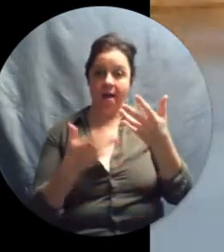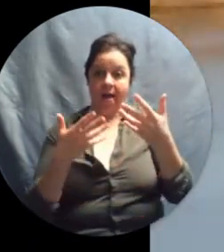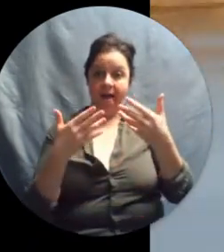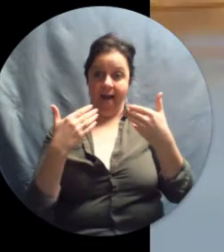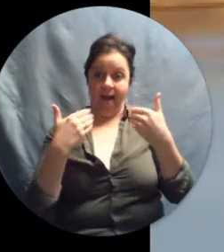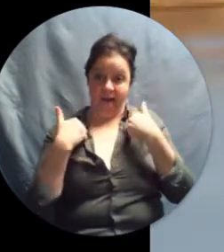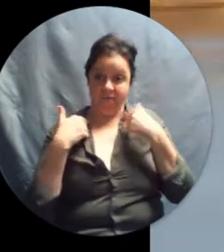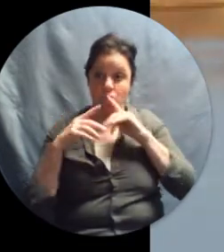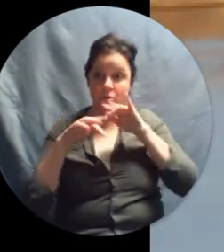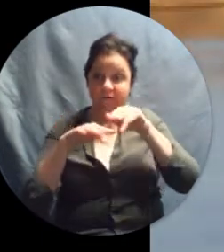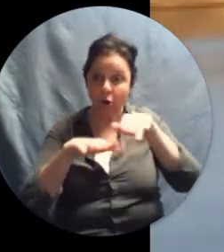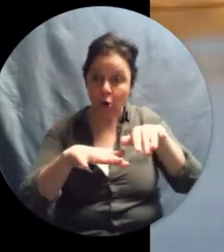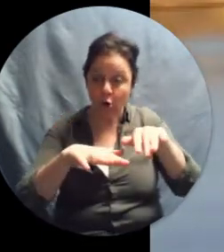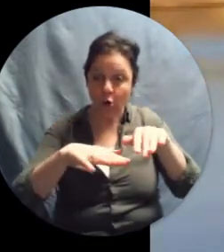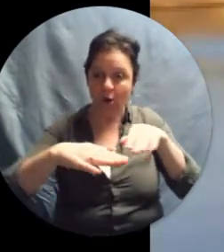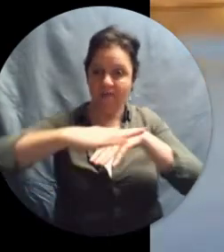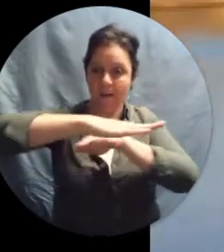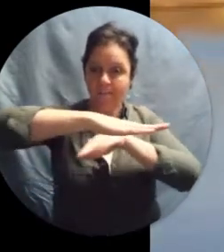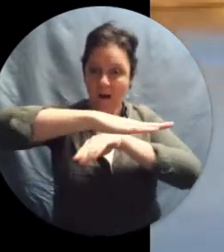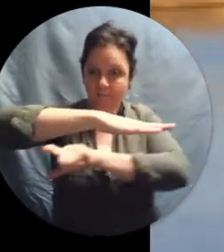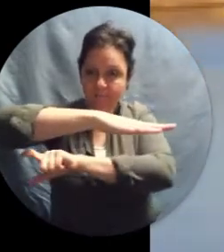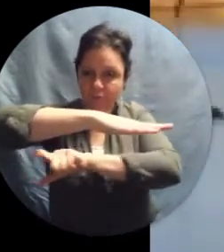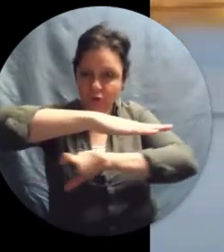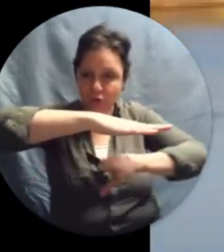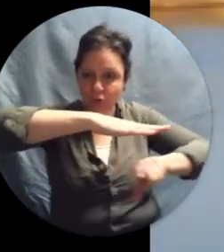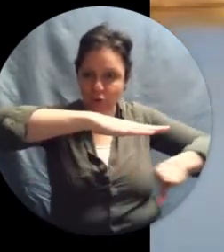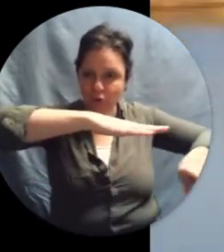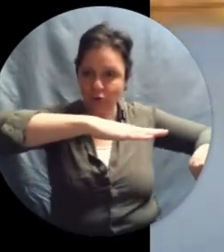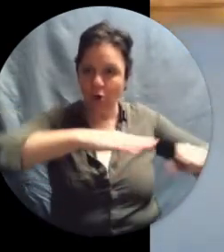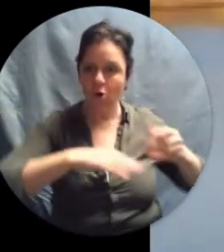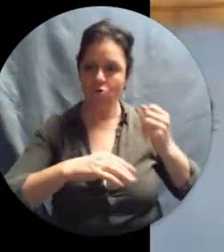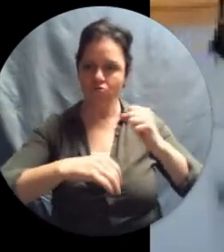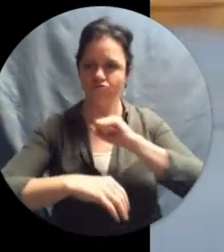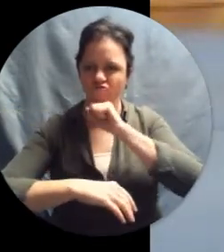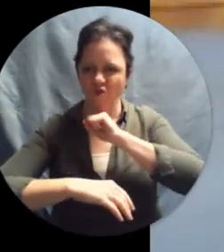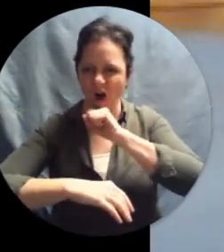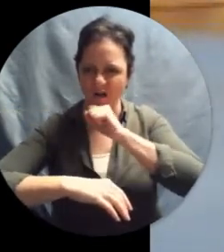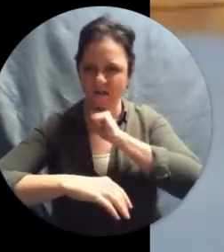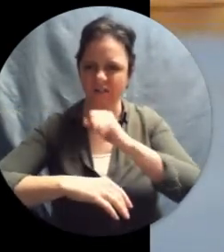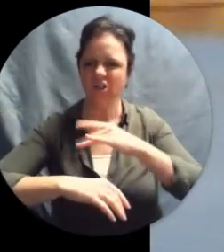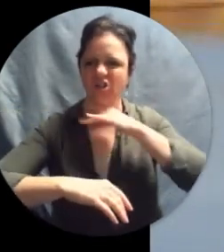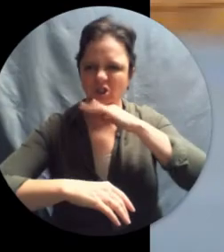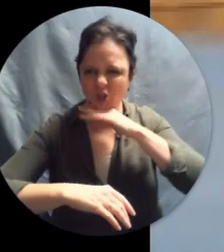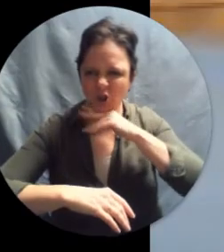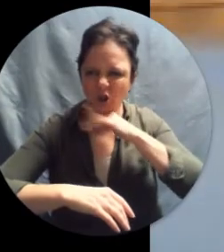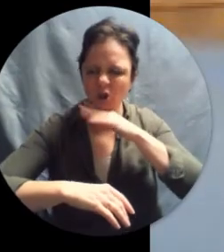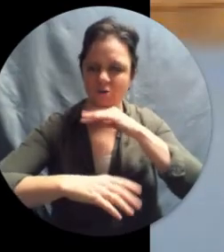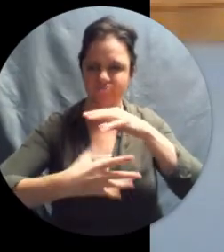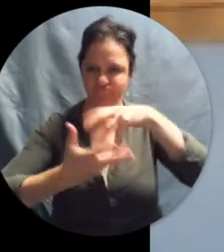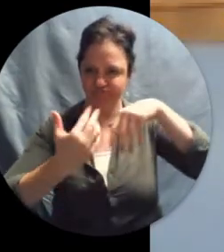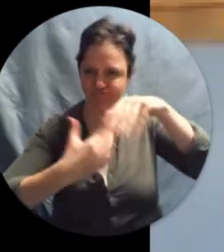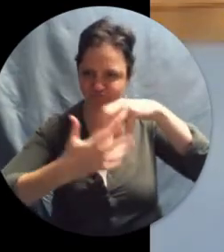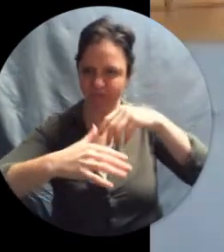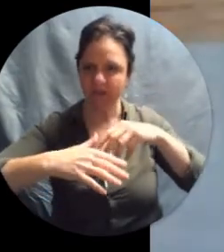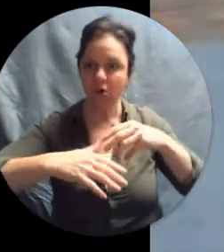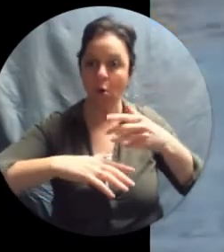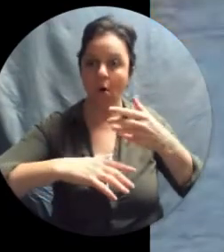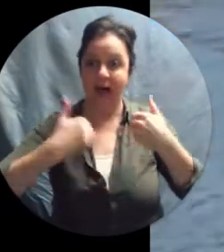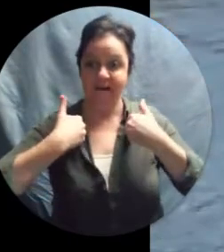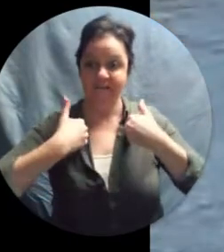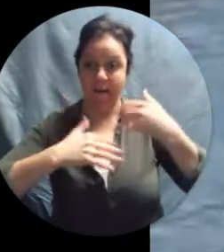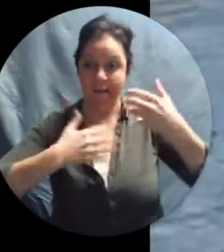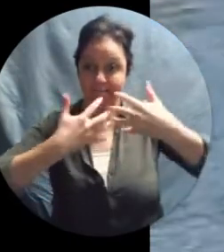or whatever the case may be, but the sediment builds up there, and so we'll go through and we'll dredge that. And when we do that, that's really disruptive to the ecosystem, because